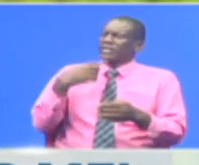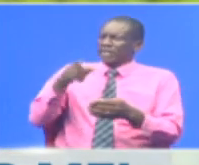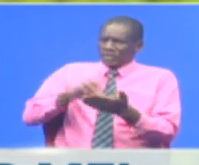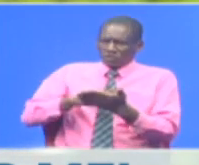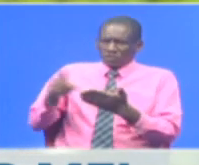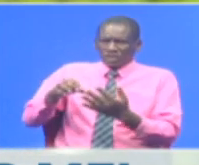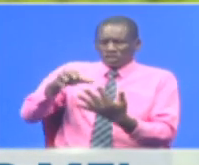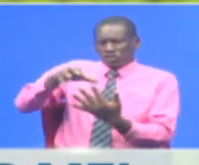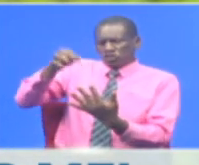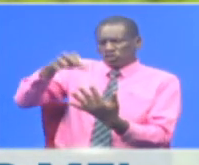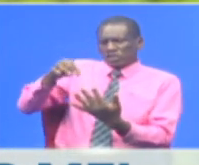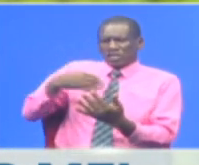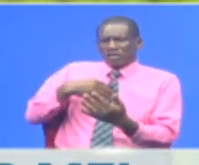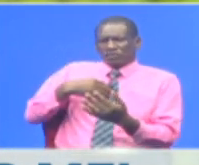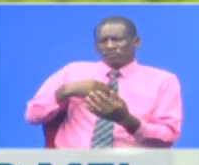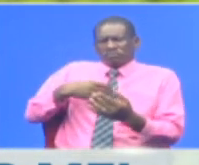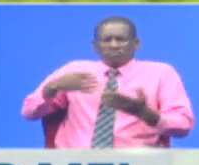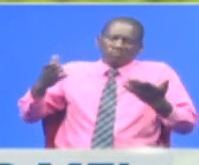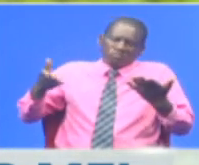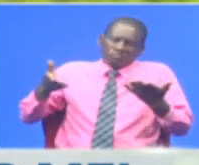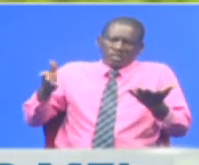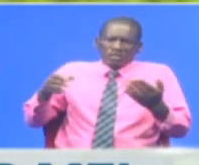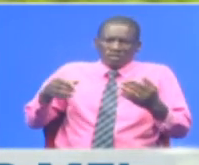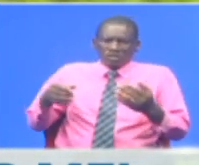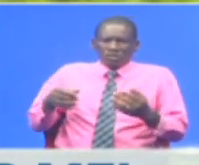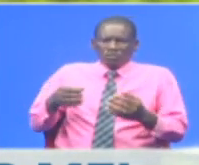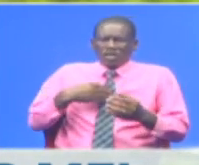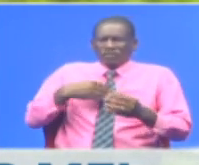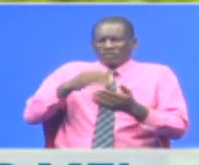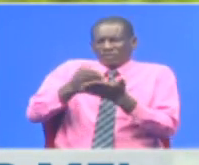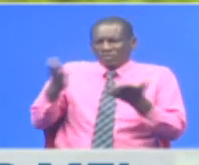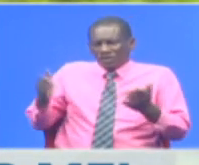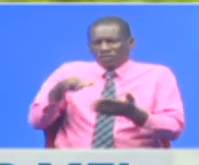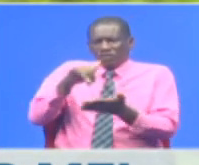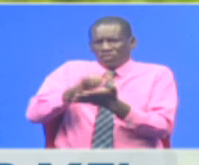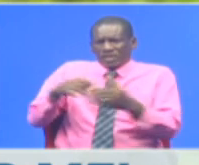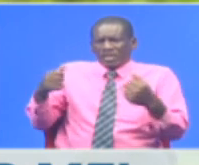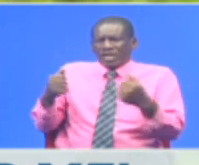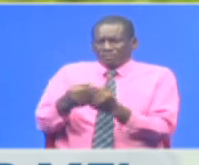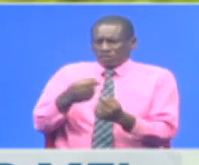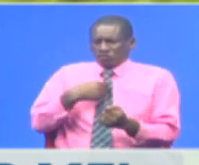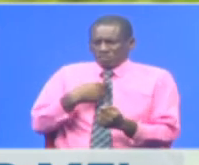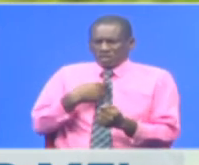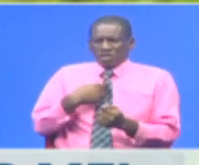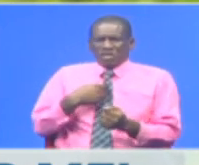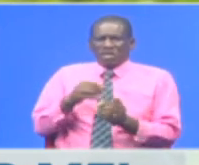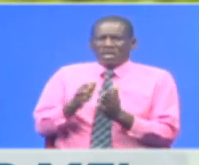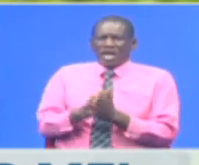choices have consequences. There are going to be consequences for that happening to me, and